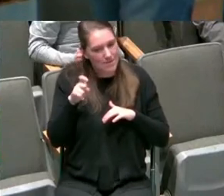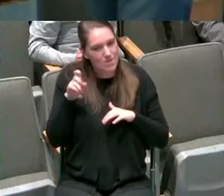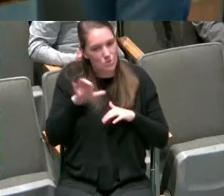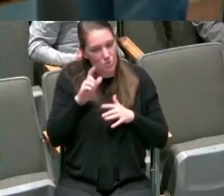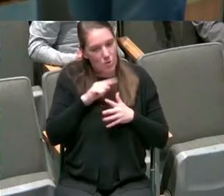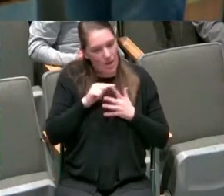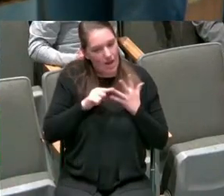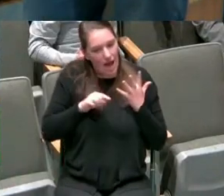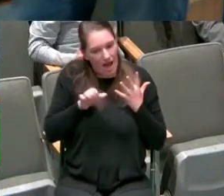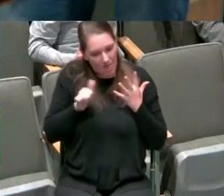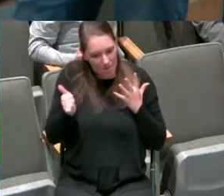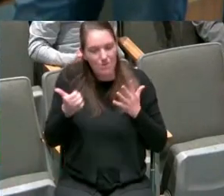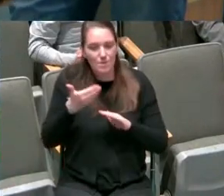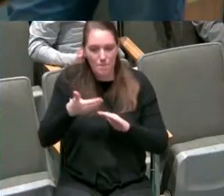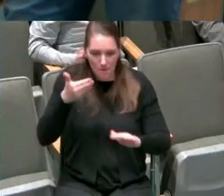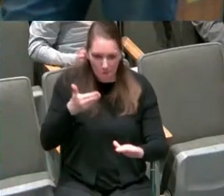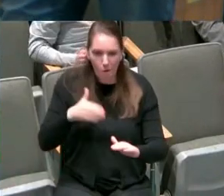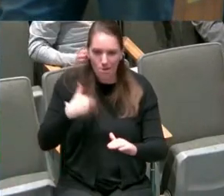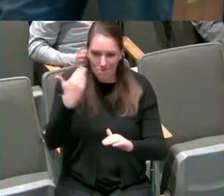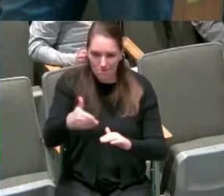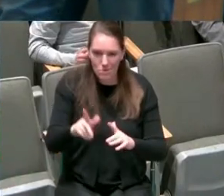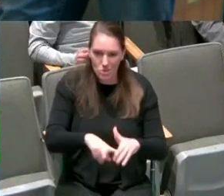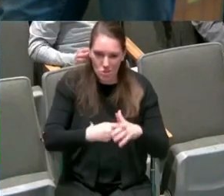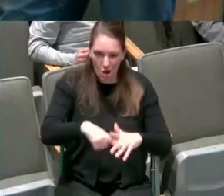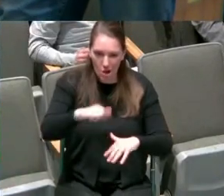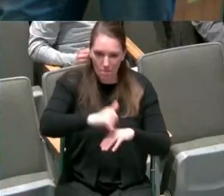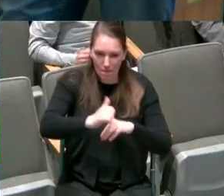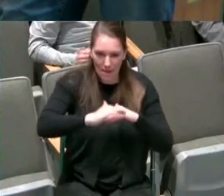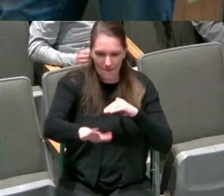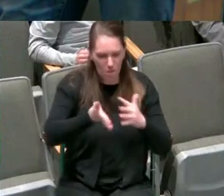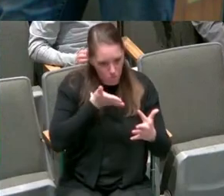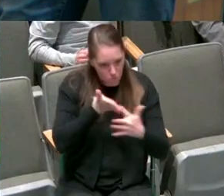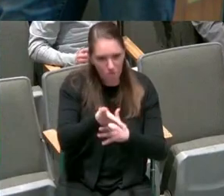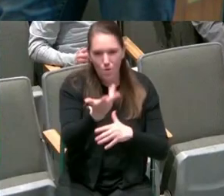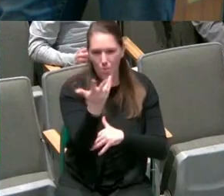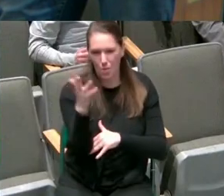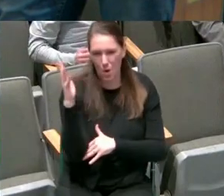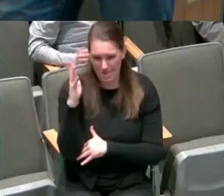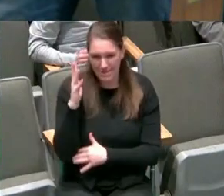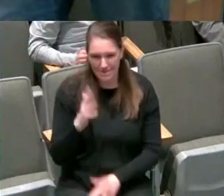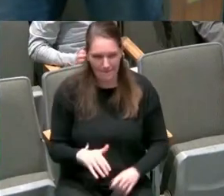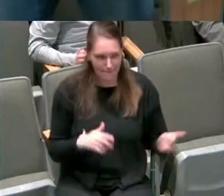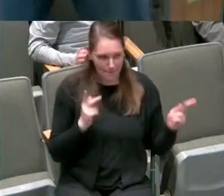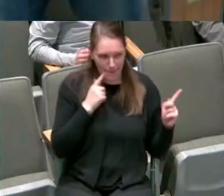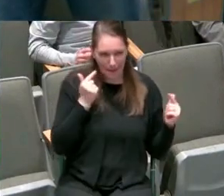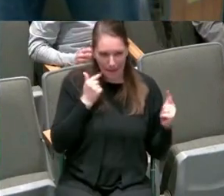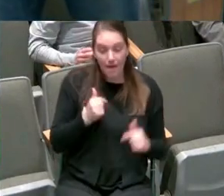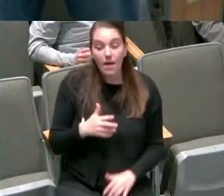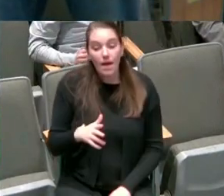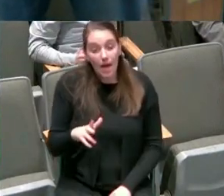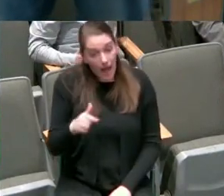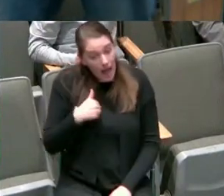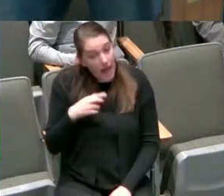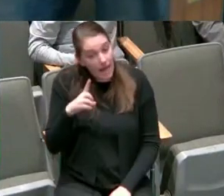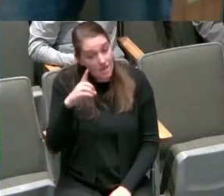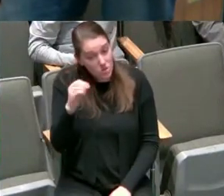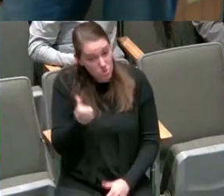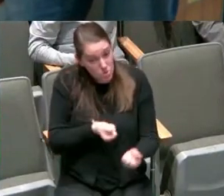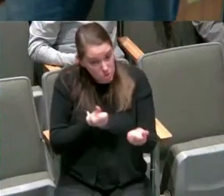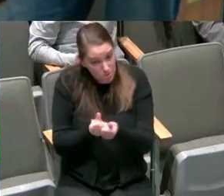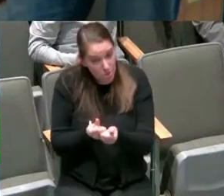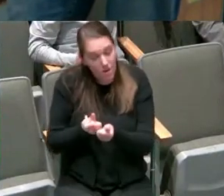things before we start Paving through the woods and I do support sidewalks